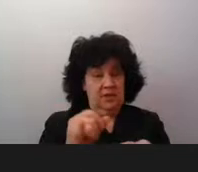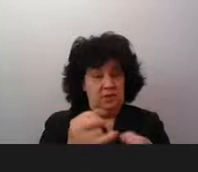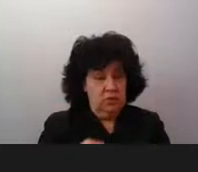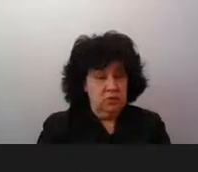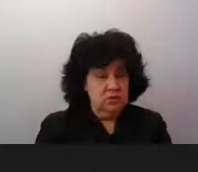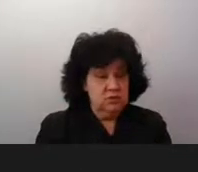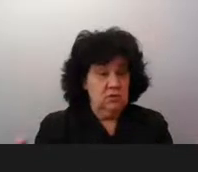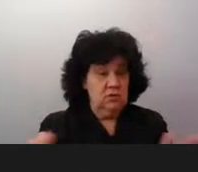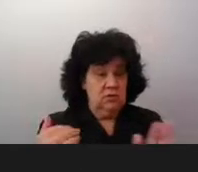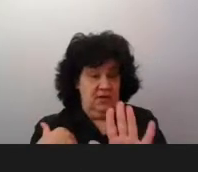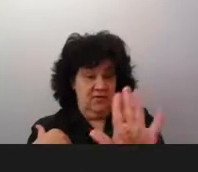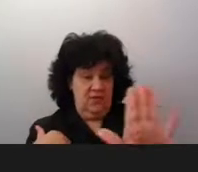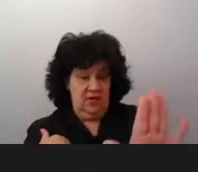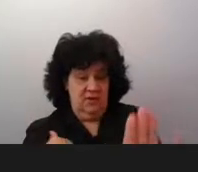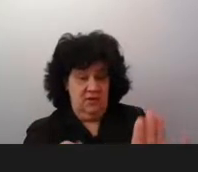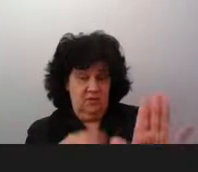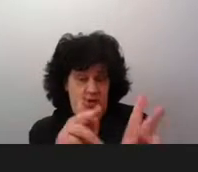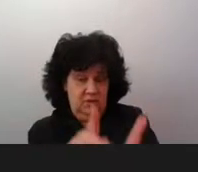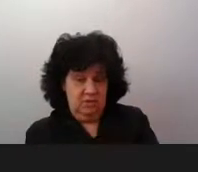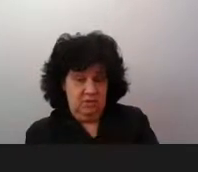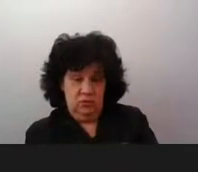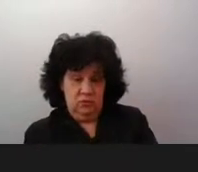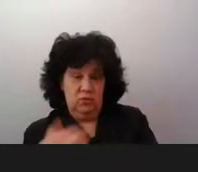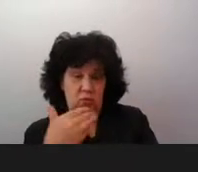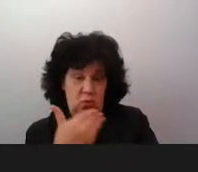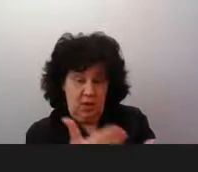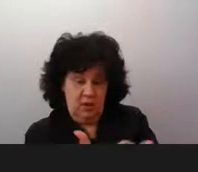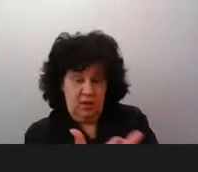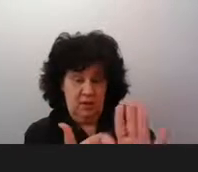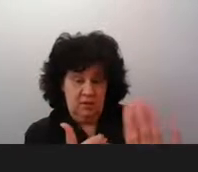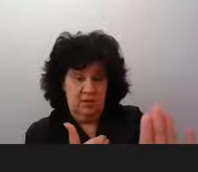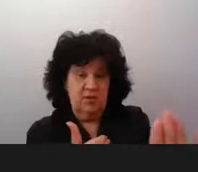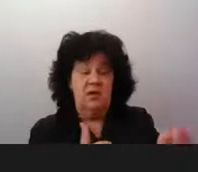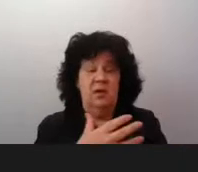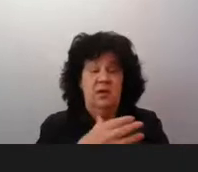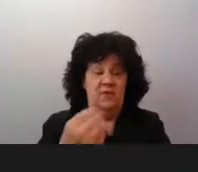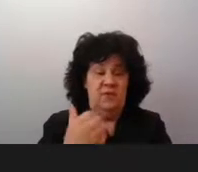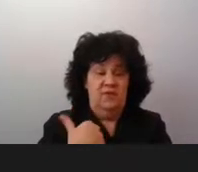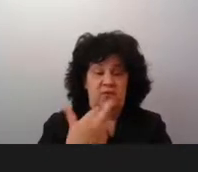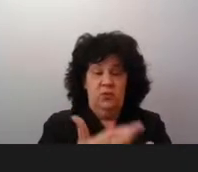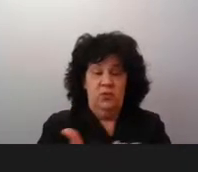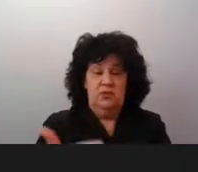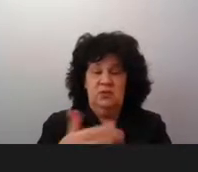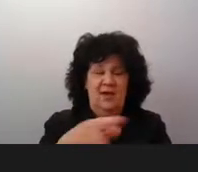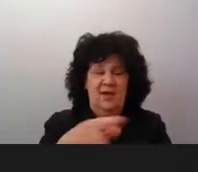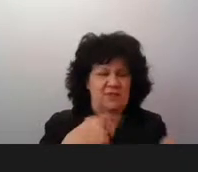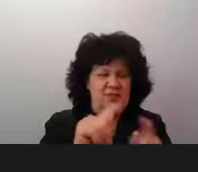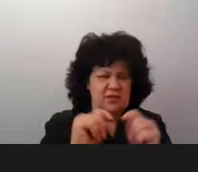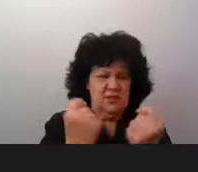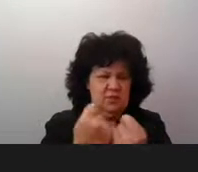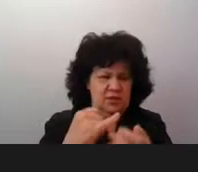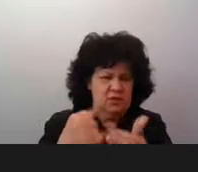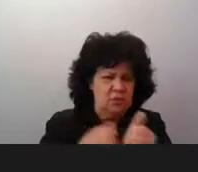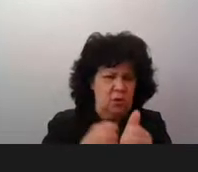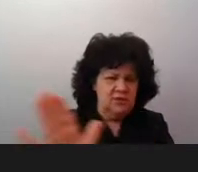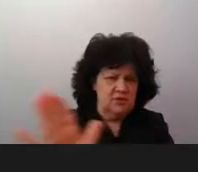own training academy. It is resourced well, maybe not as well as it was, but it's resourced well, and they have a whole team to support their